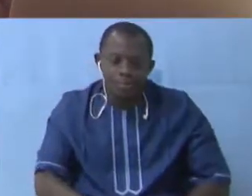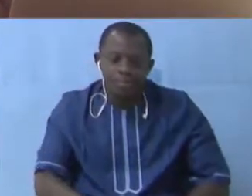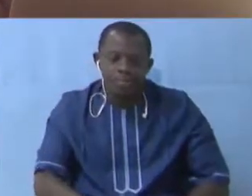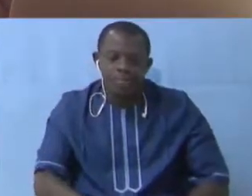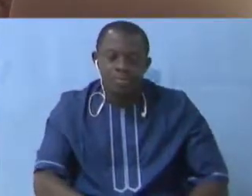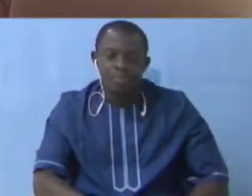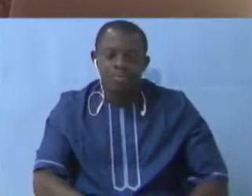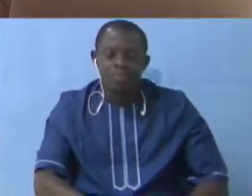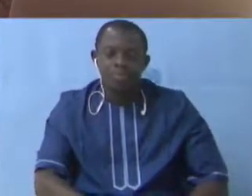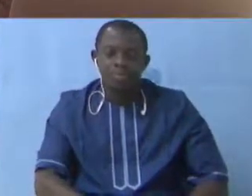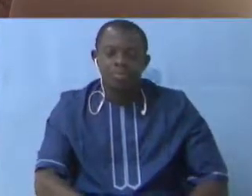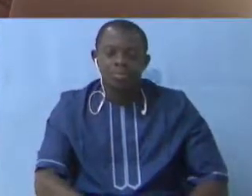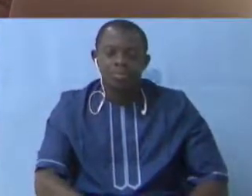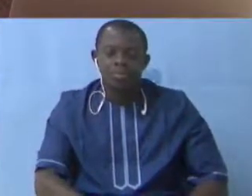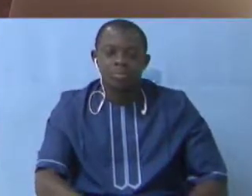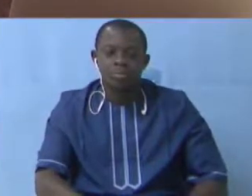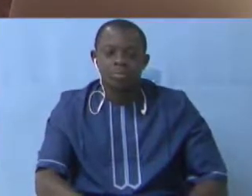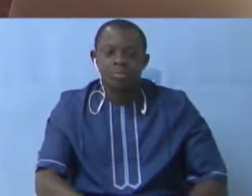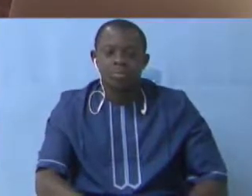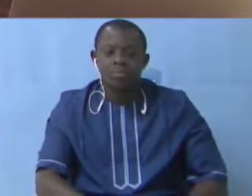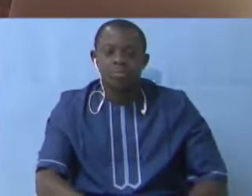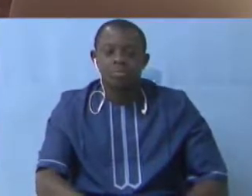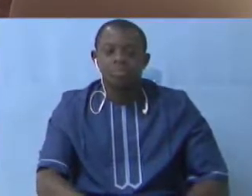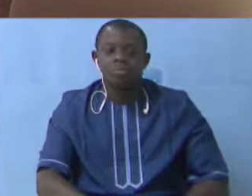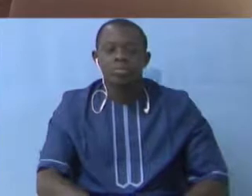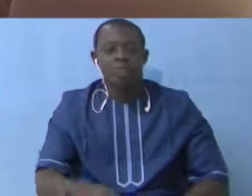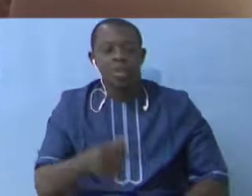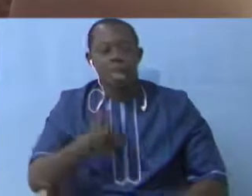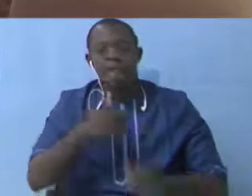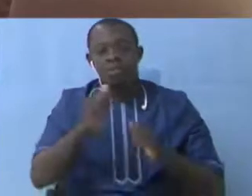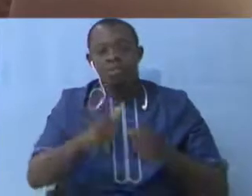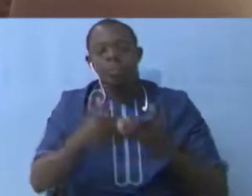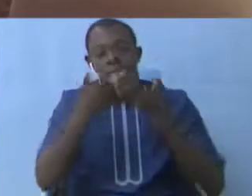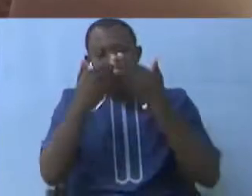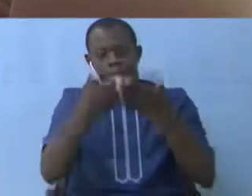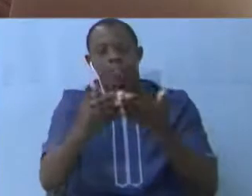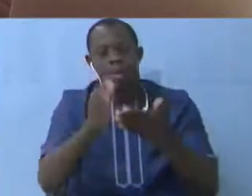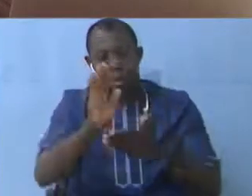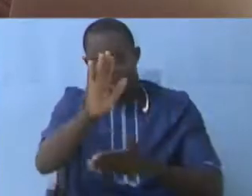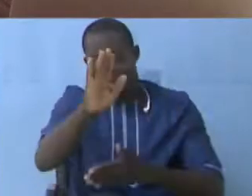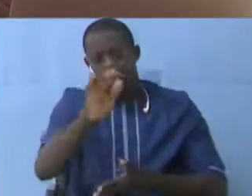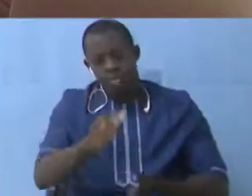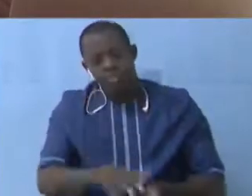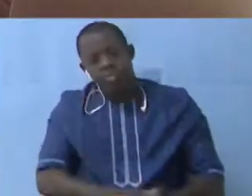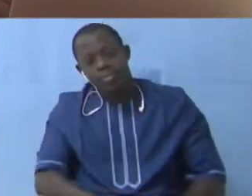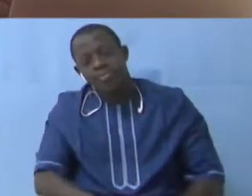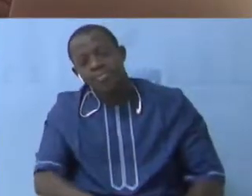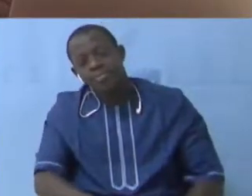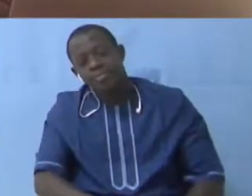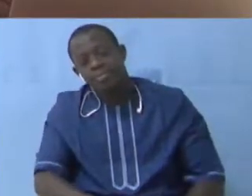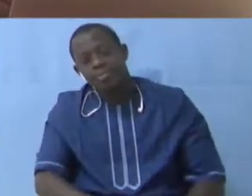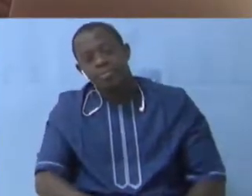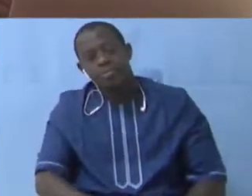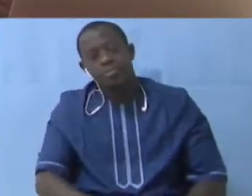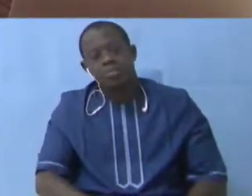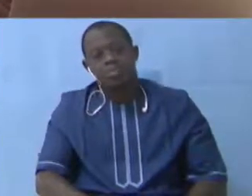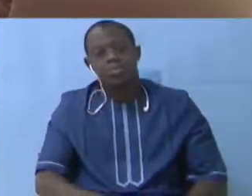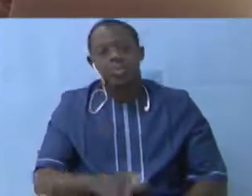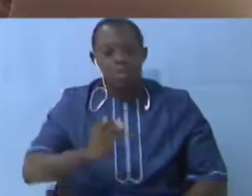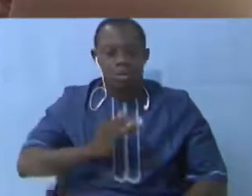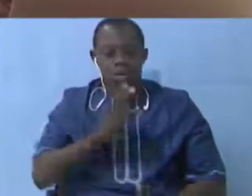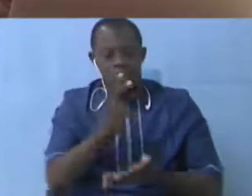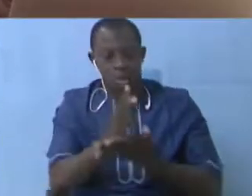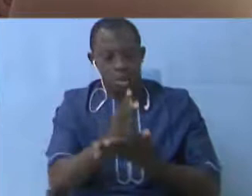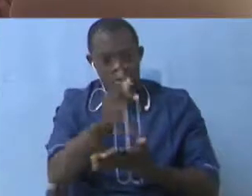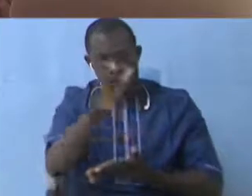kàddu. I will tender it later in the proceedings. Dinaa ko joxe ci kanam tuuti. Madam Witness, if we may move to the